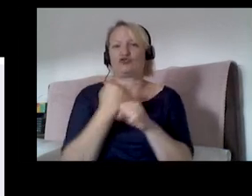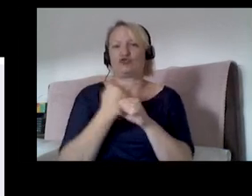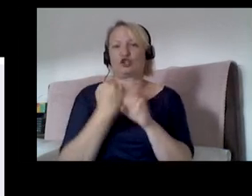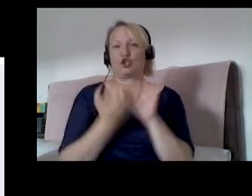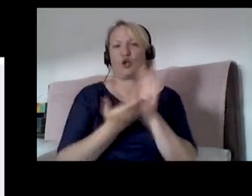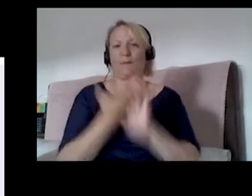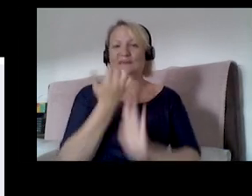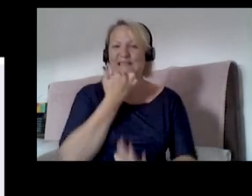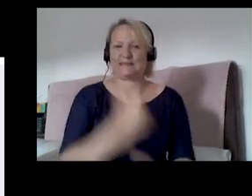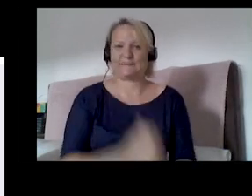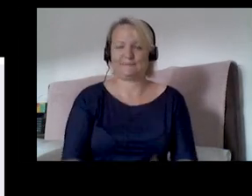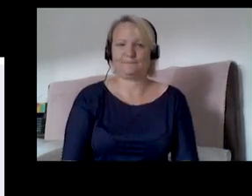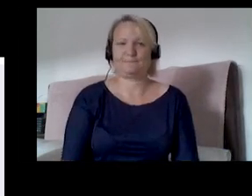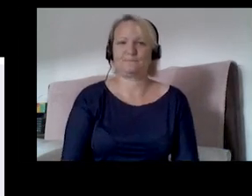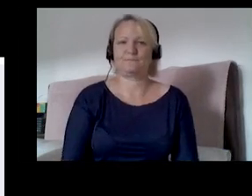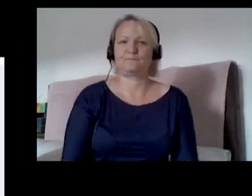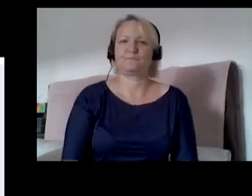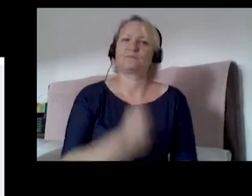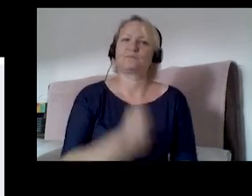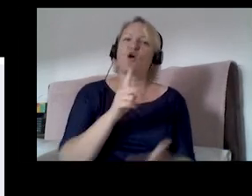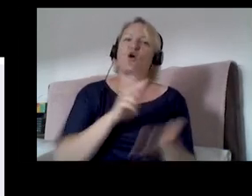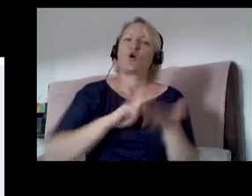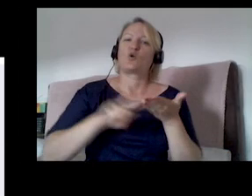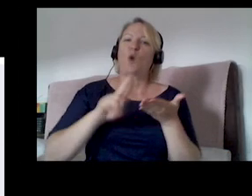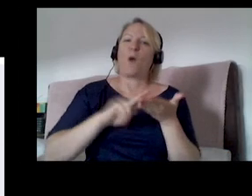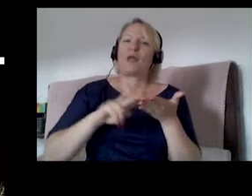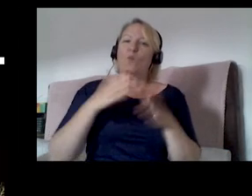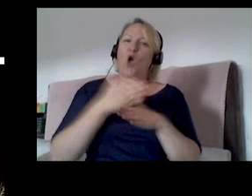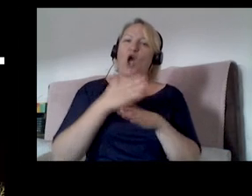Chapter 5 in our construction update.